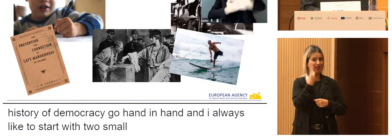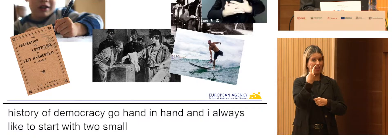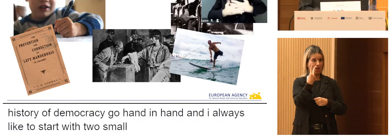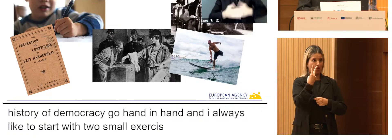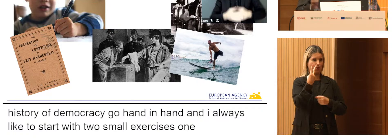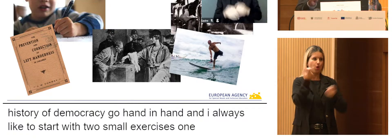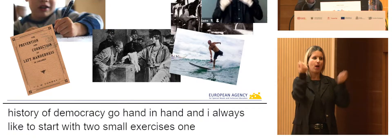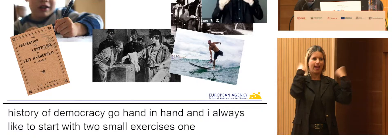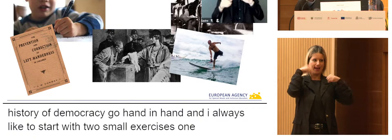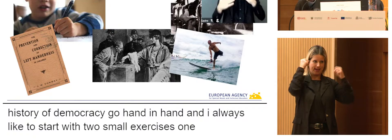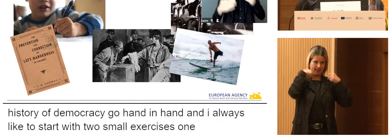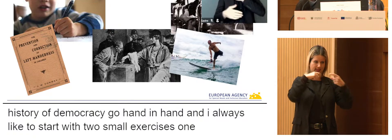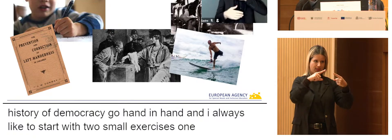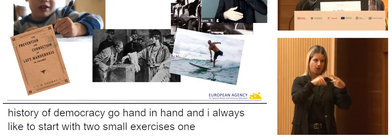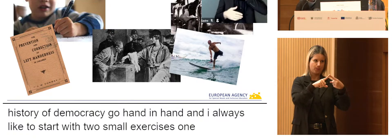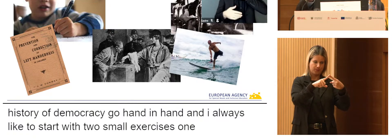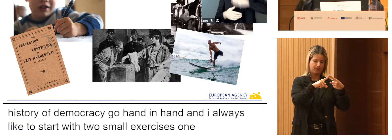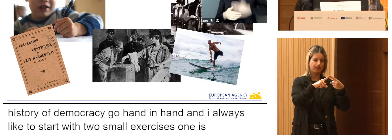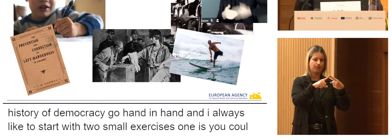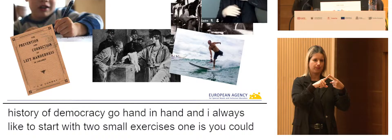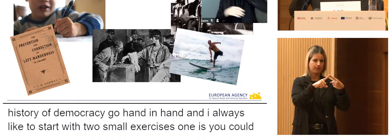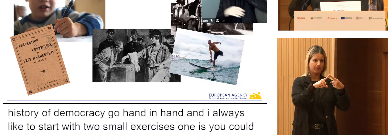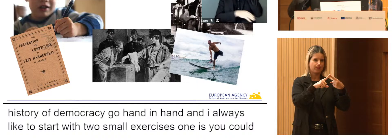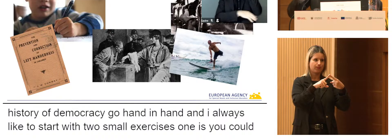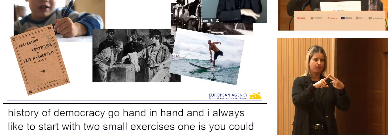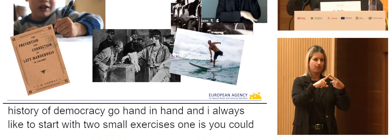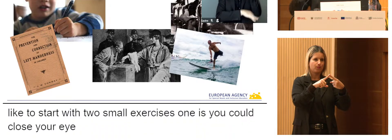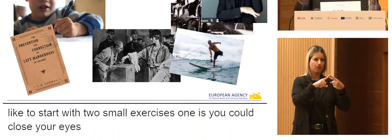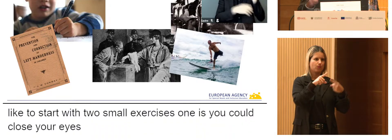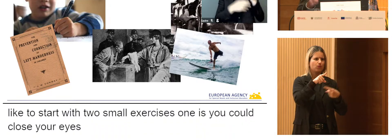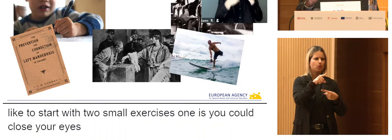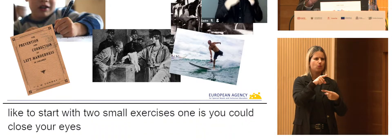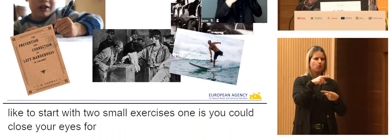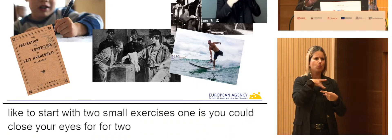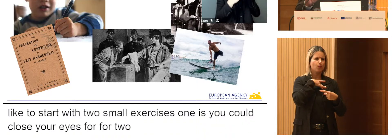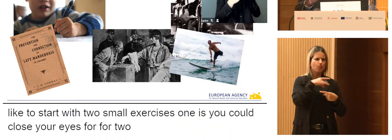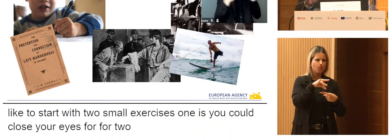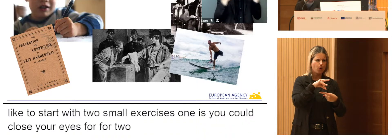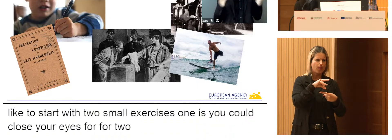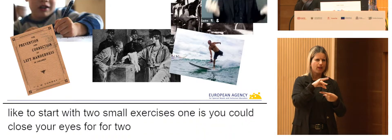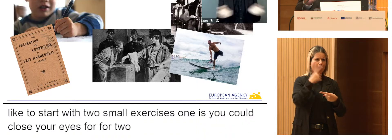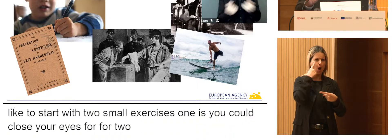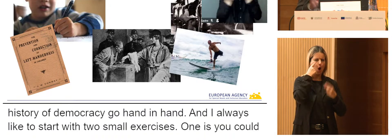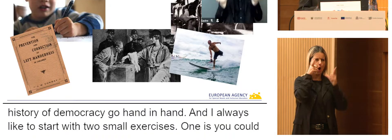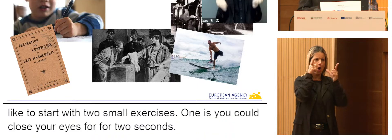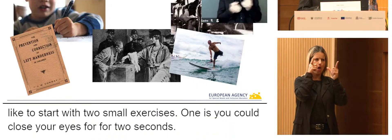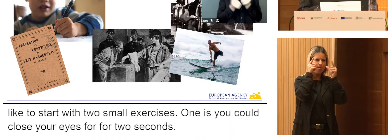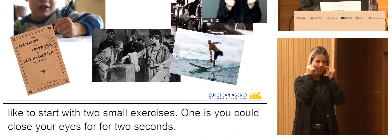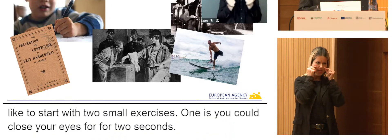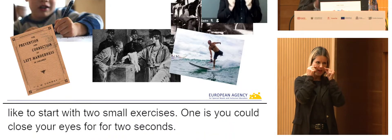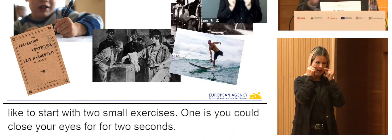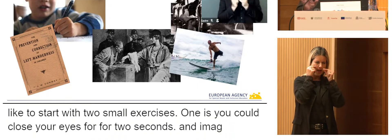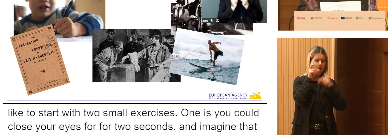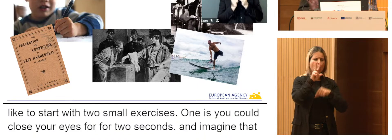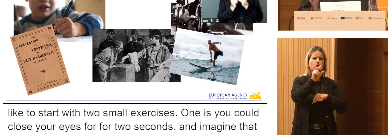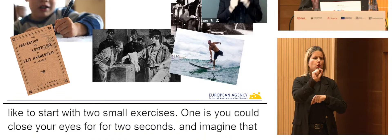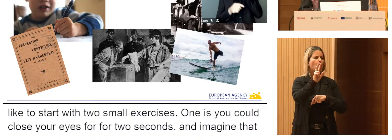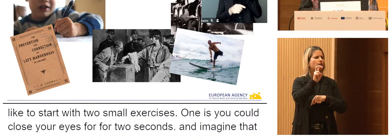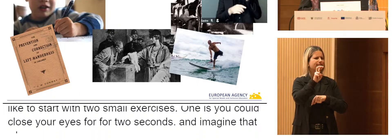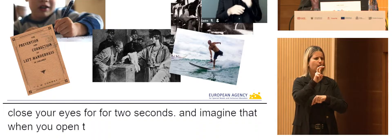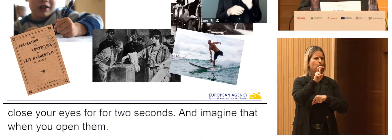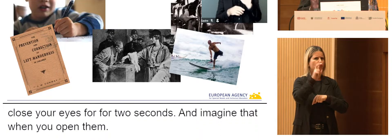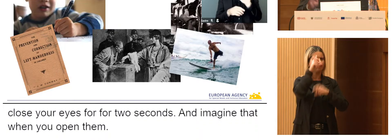One is you could close your eyes for 2 seconds and imagine that when you open